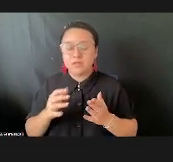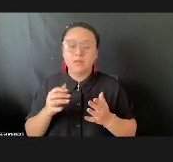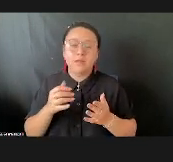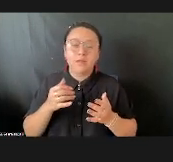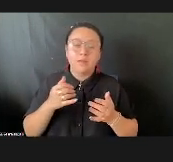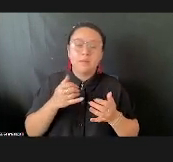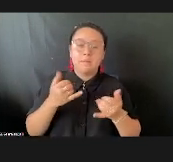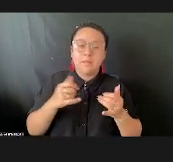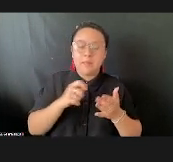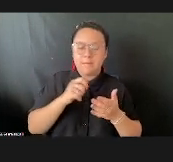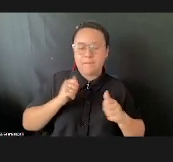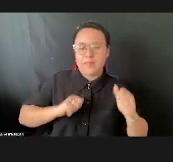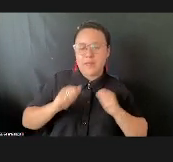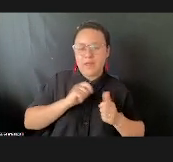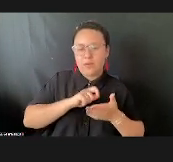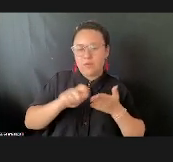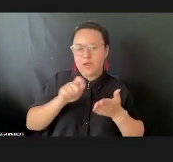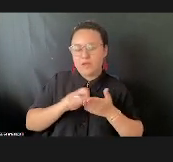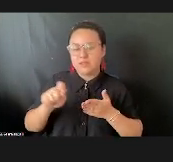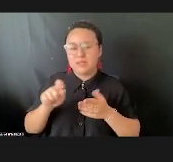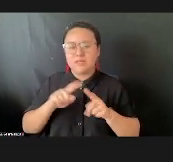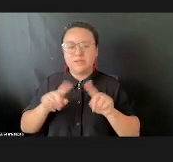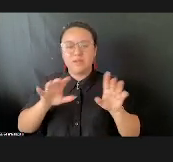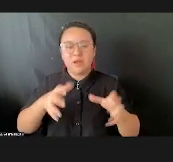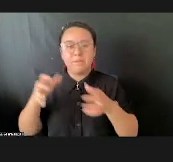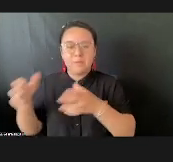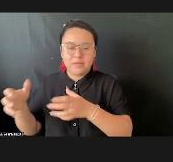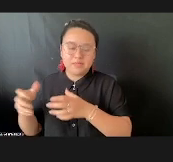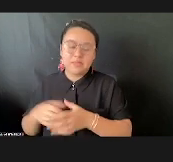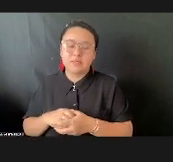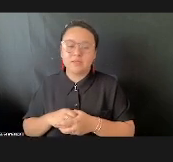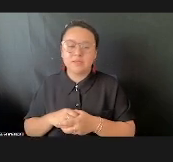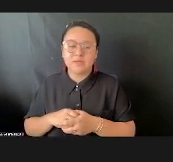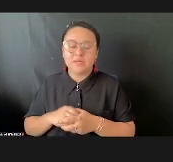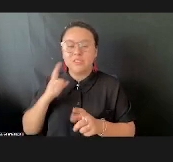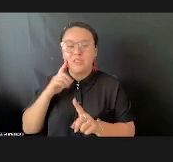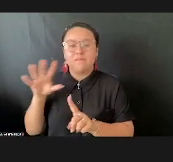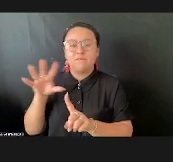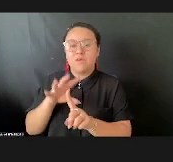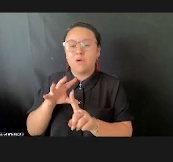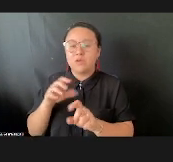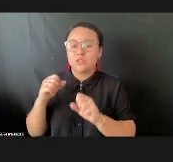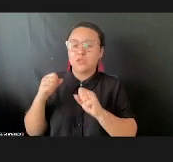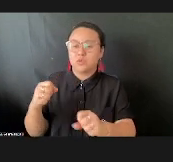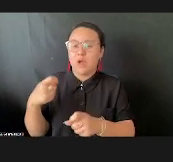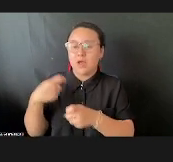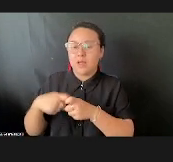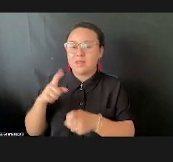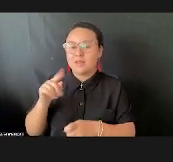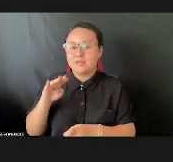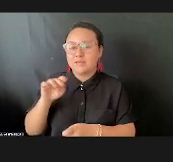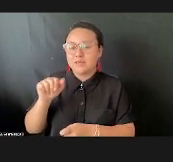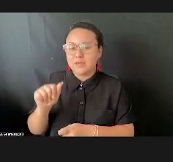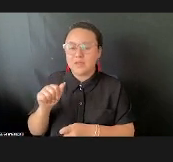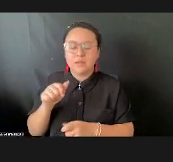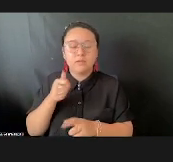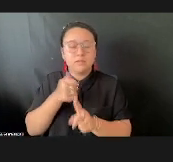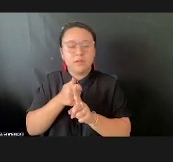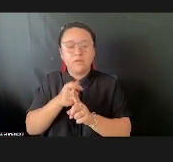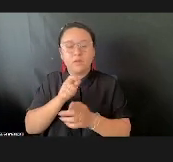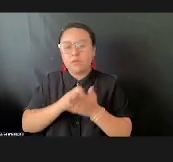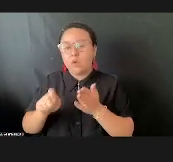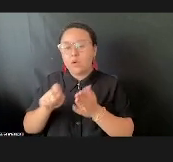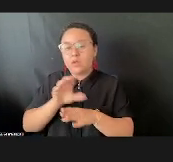In recent years, she also wrote and directed plays centering strong Latinas. Rodriguez also wrote and consulted on scripts